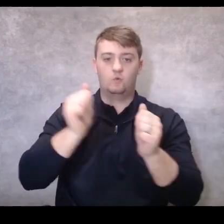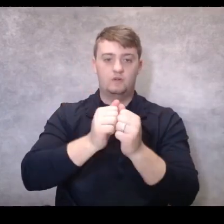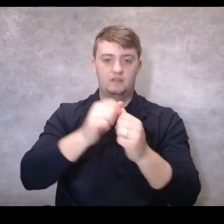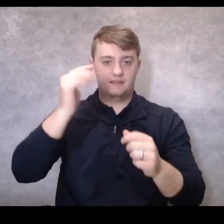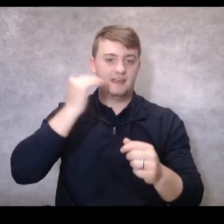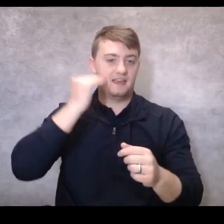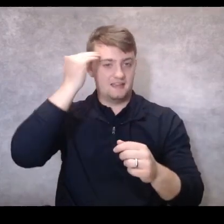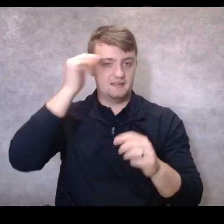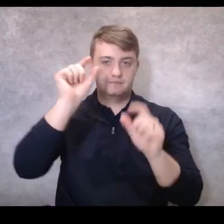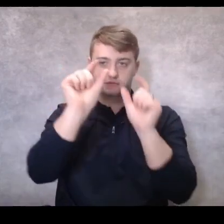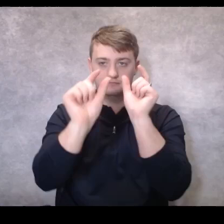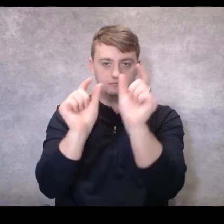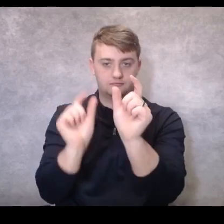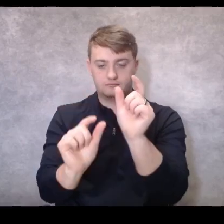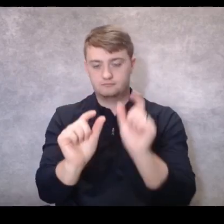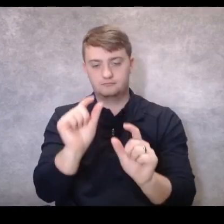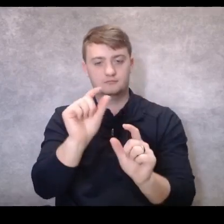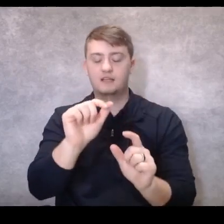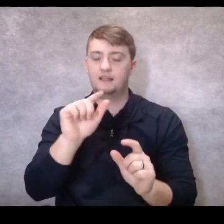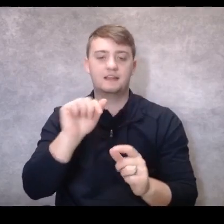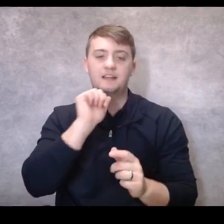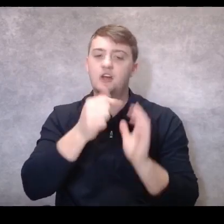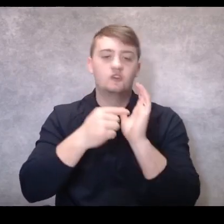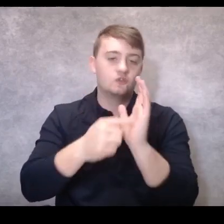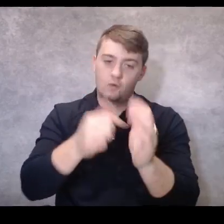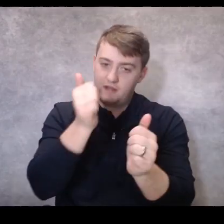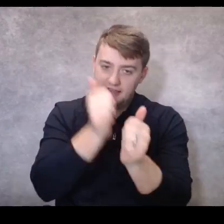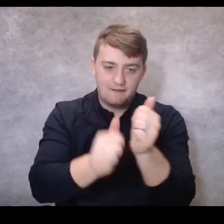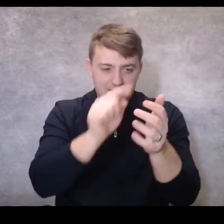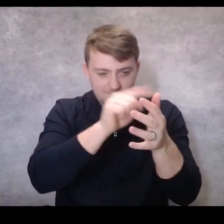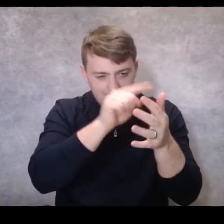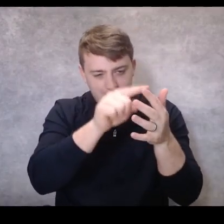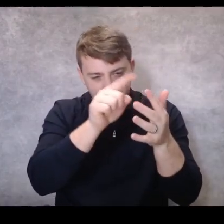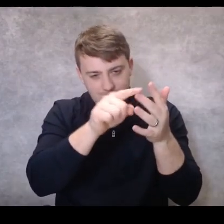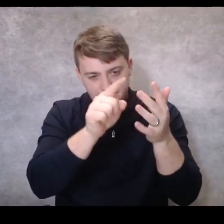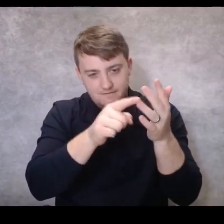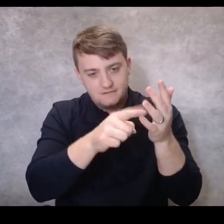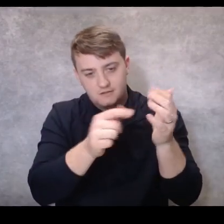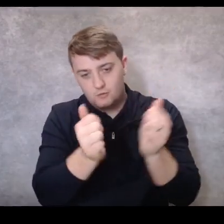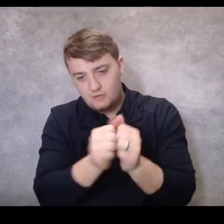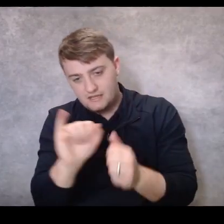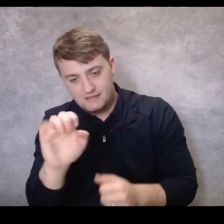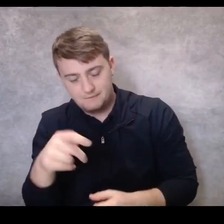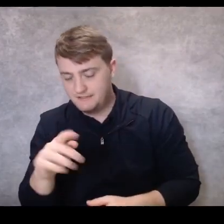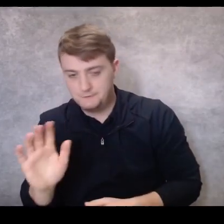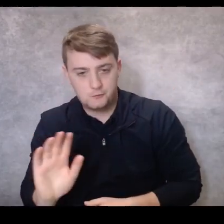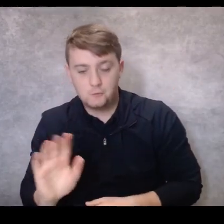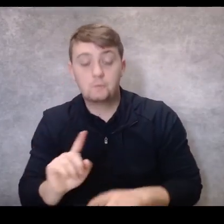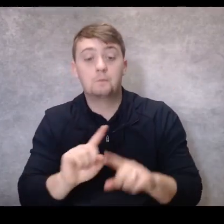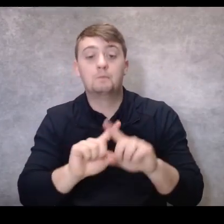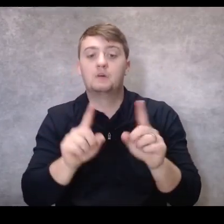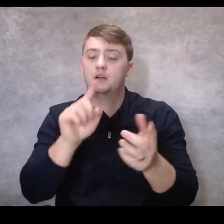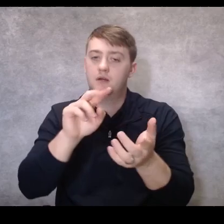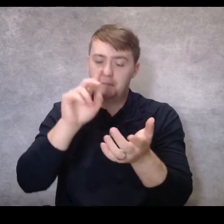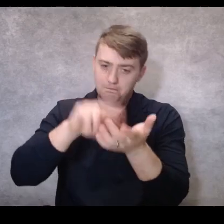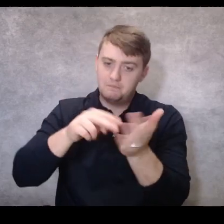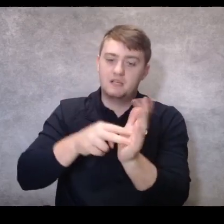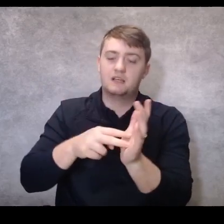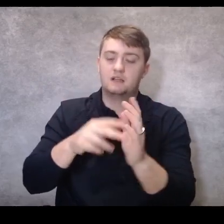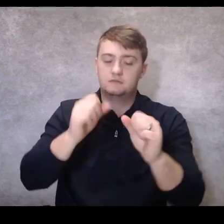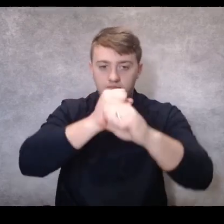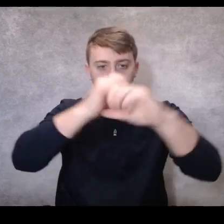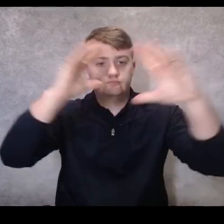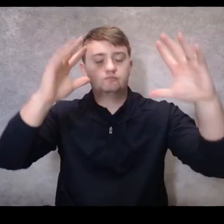with puzzle pieces in it. It does not depict every detailed piece of the IEP, but it is meant for